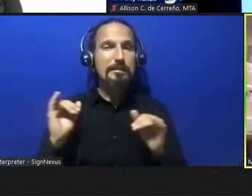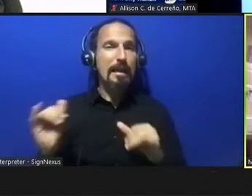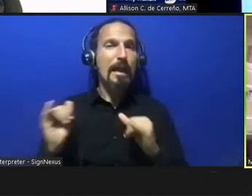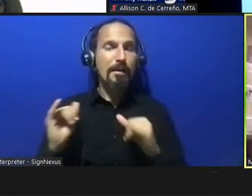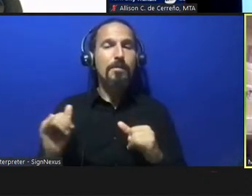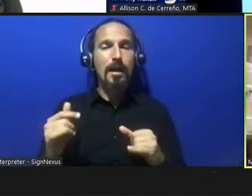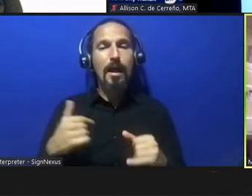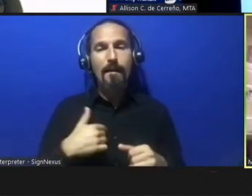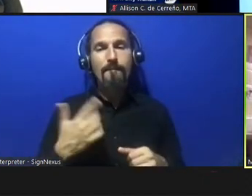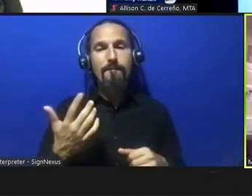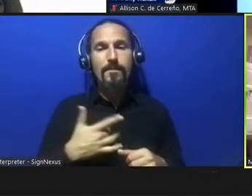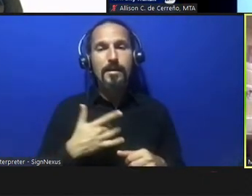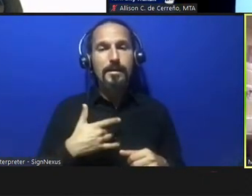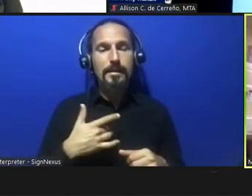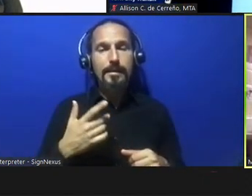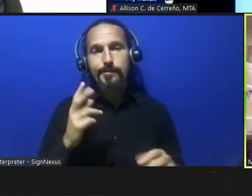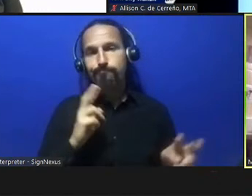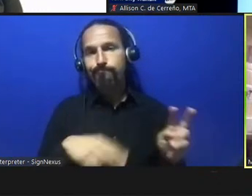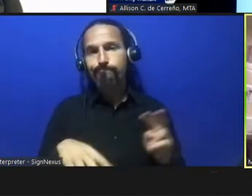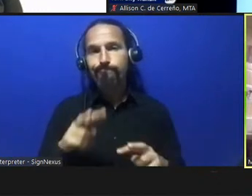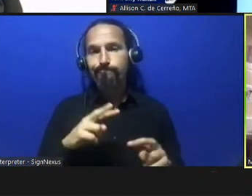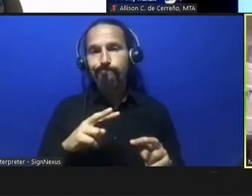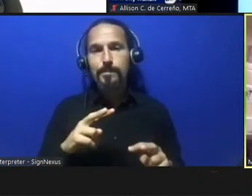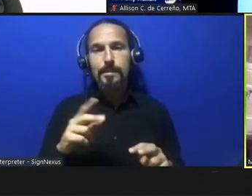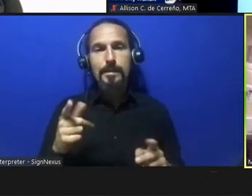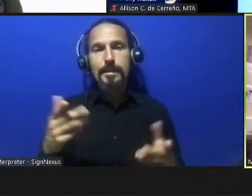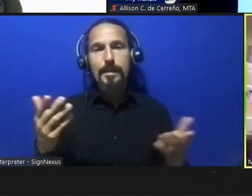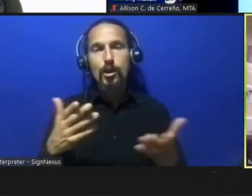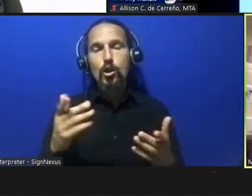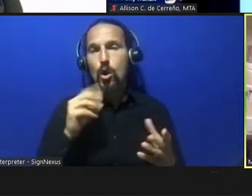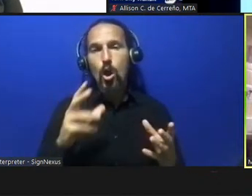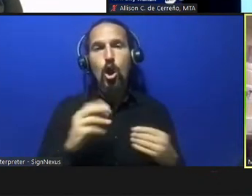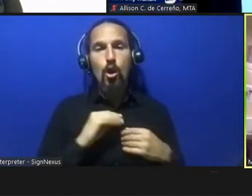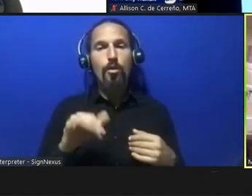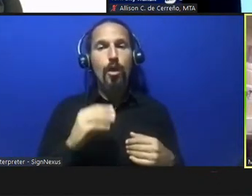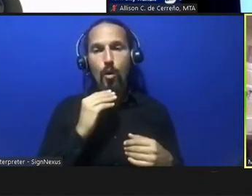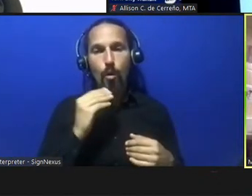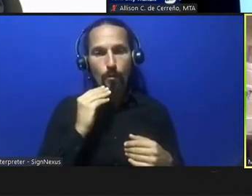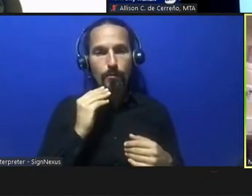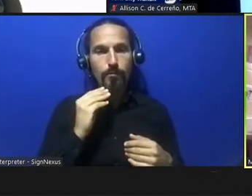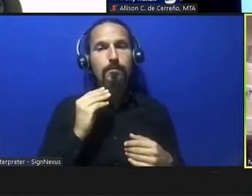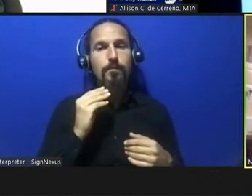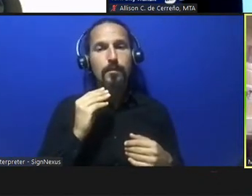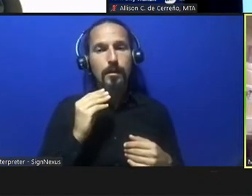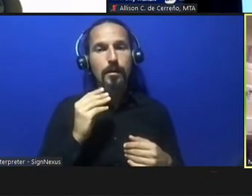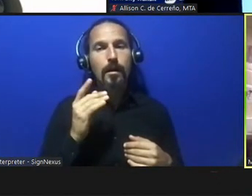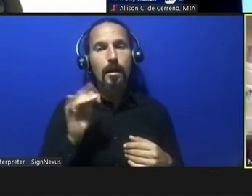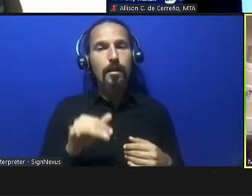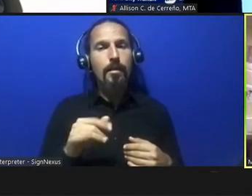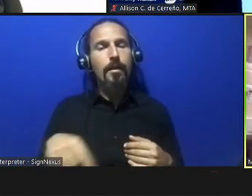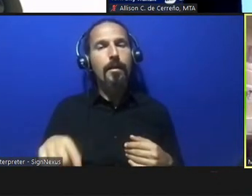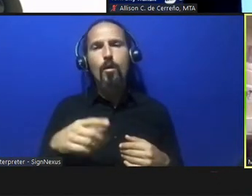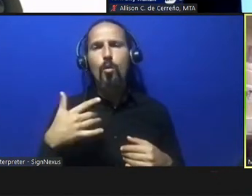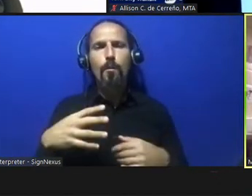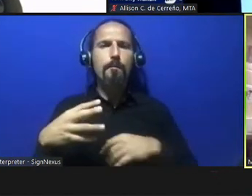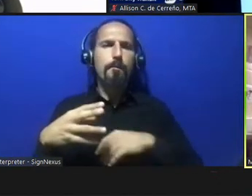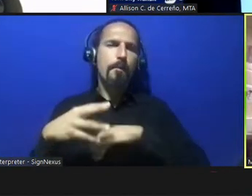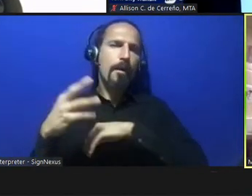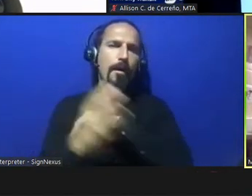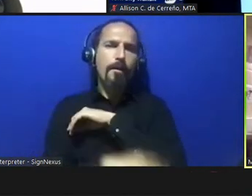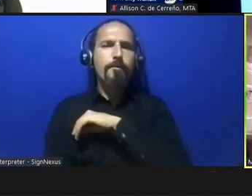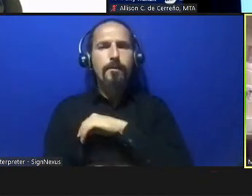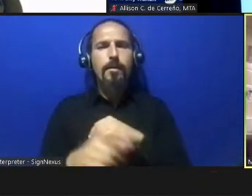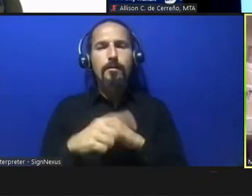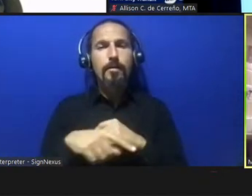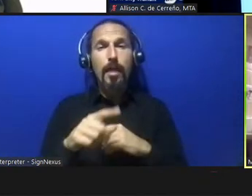i see those uh here who own homes and who are crying poverty even though they also